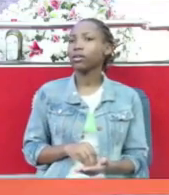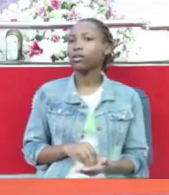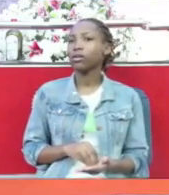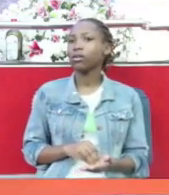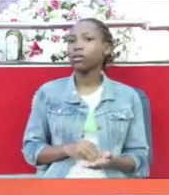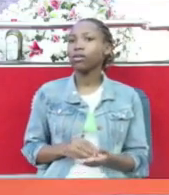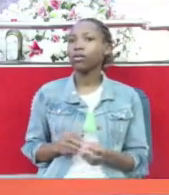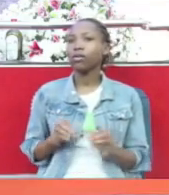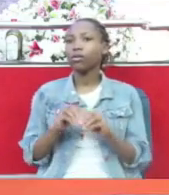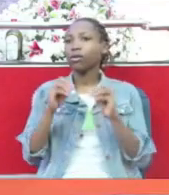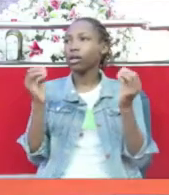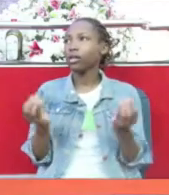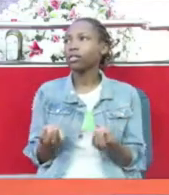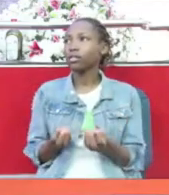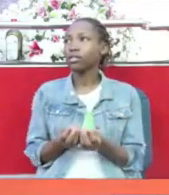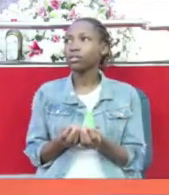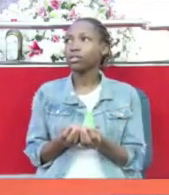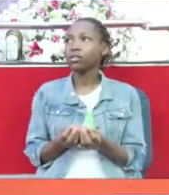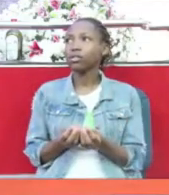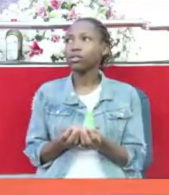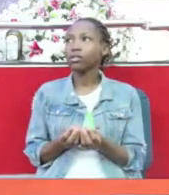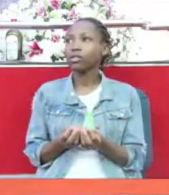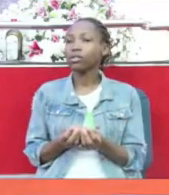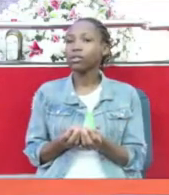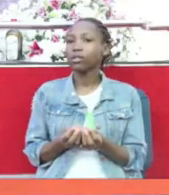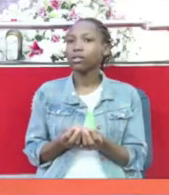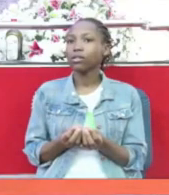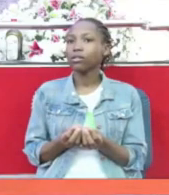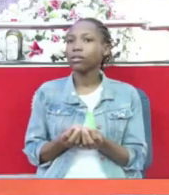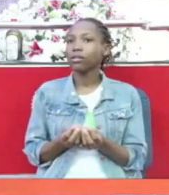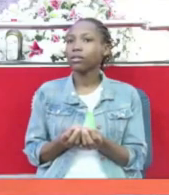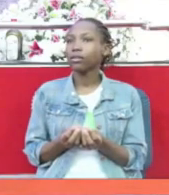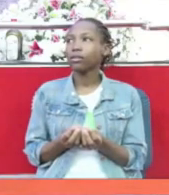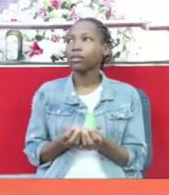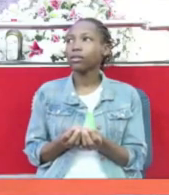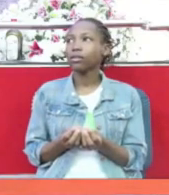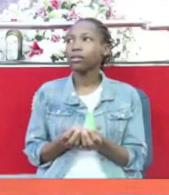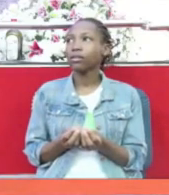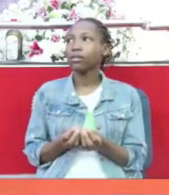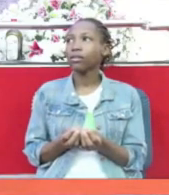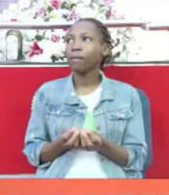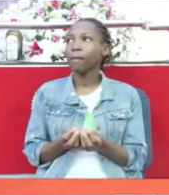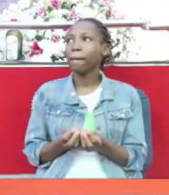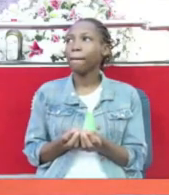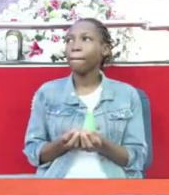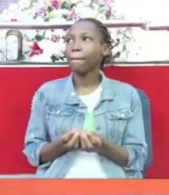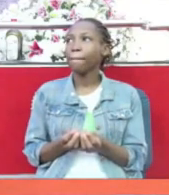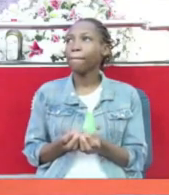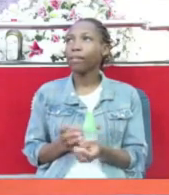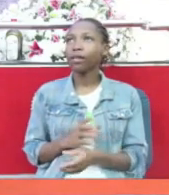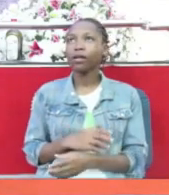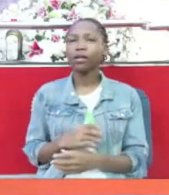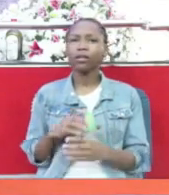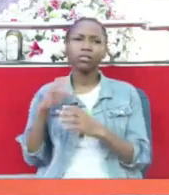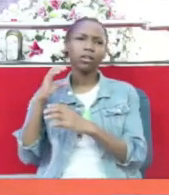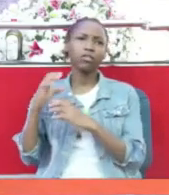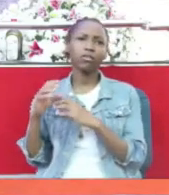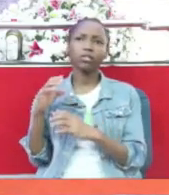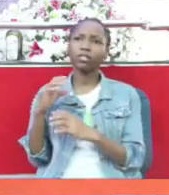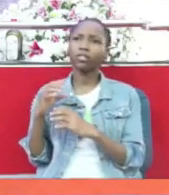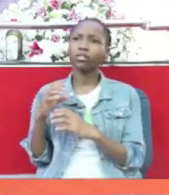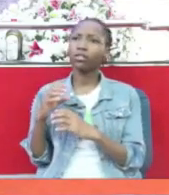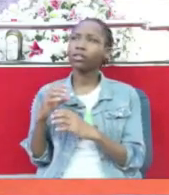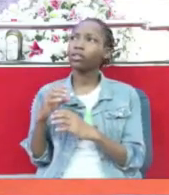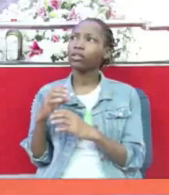of youth. One of them is called One Hope. They might even have representatives here or staff. And I've had conversations with them. And you know, actually, they